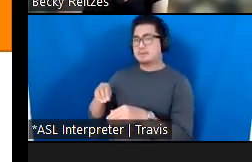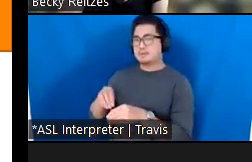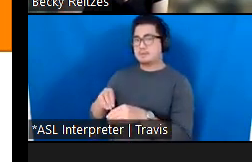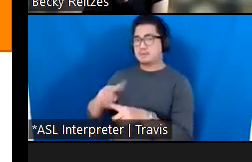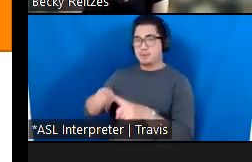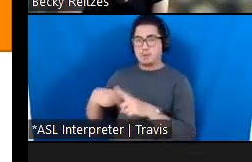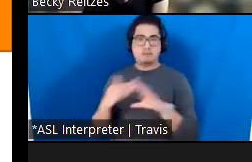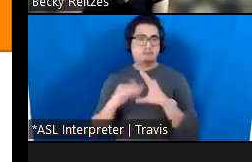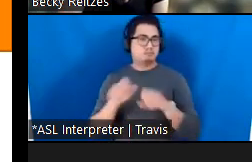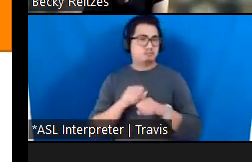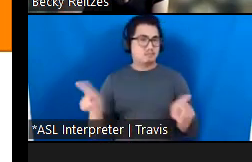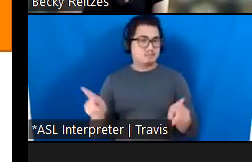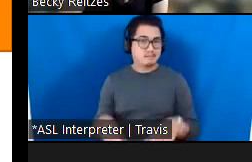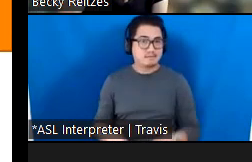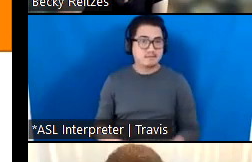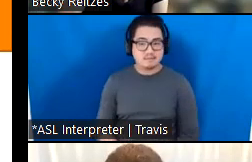out.